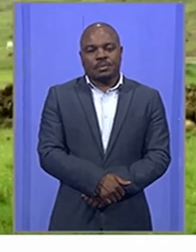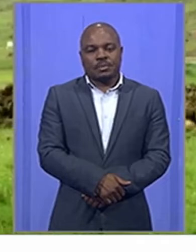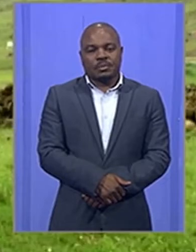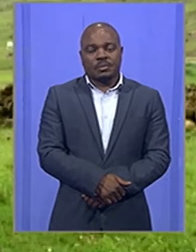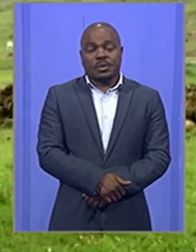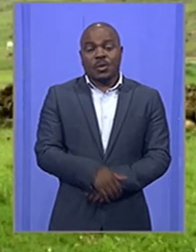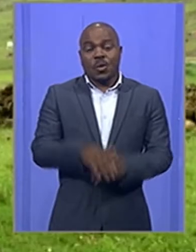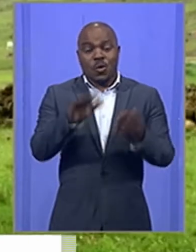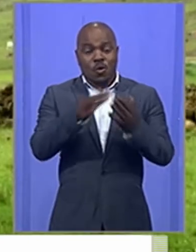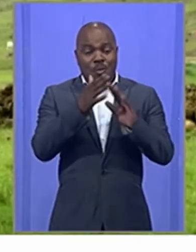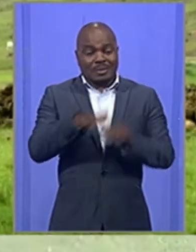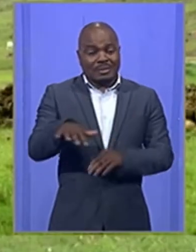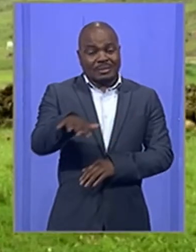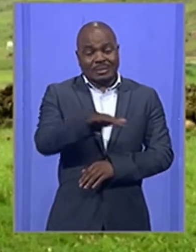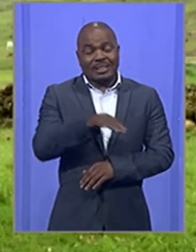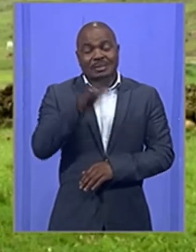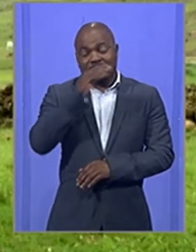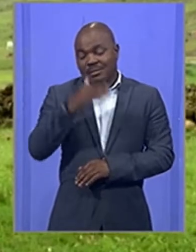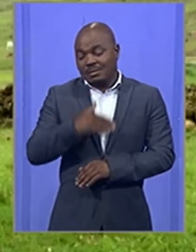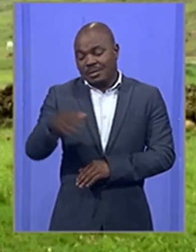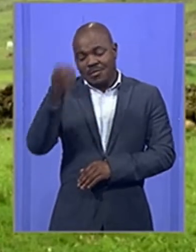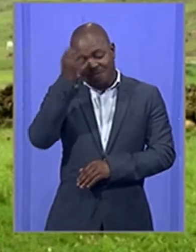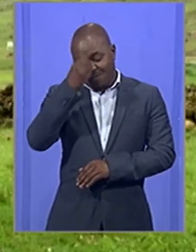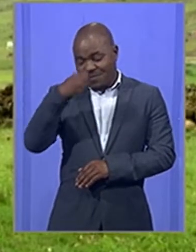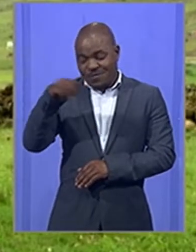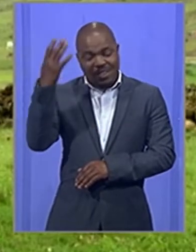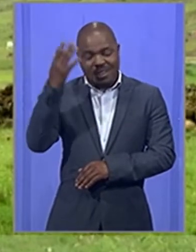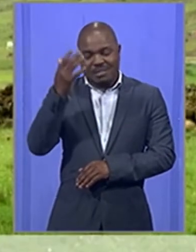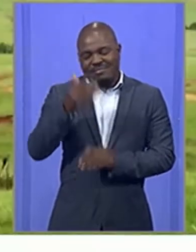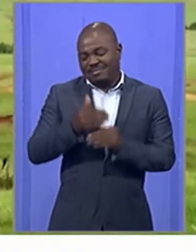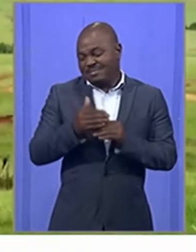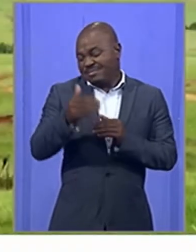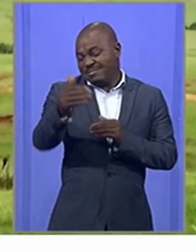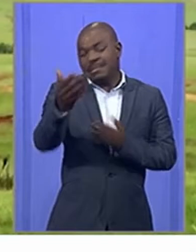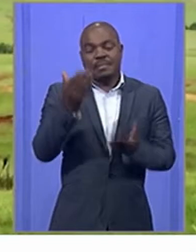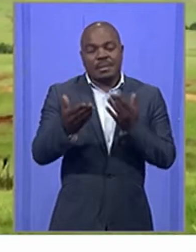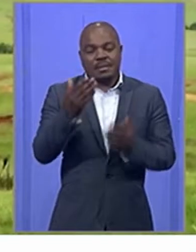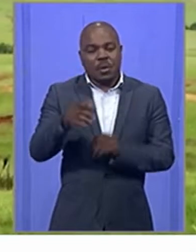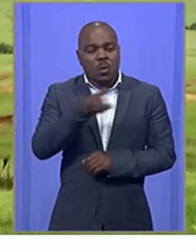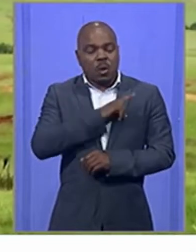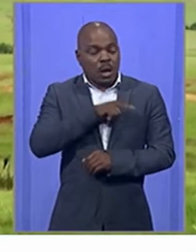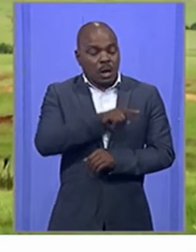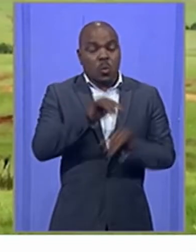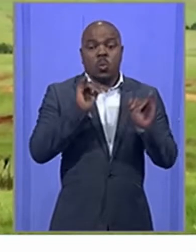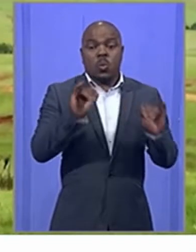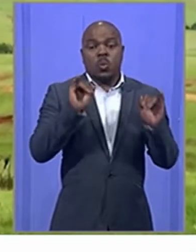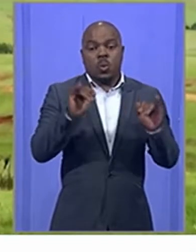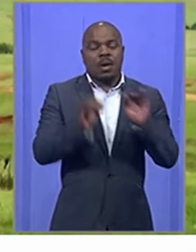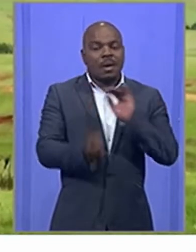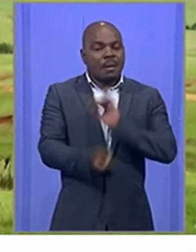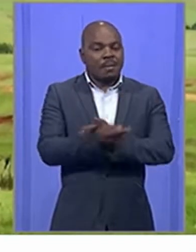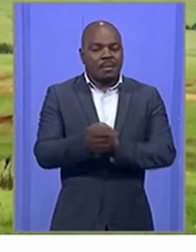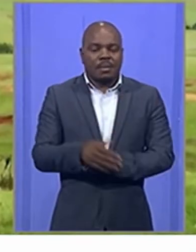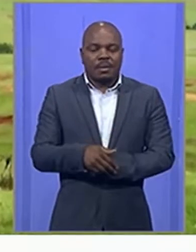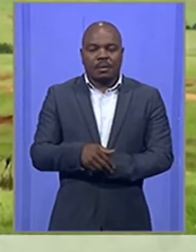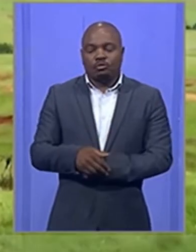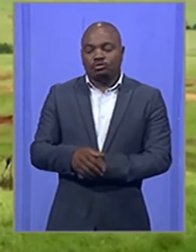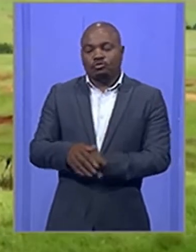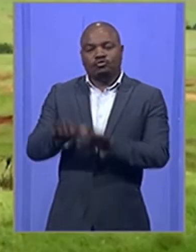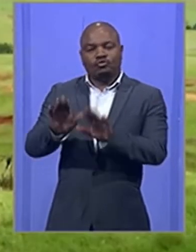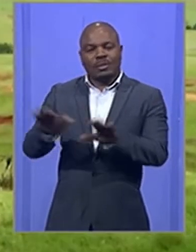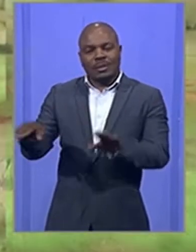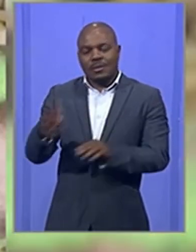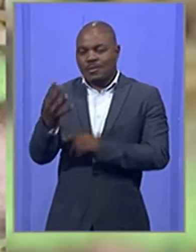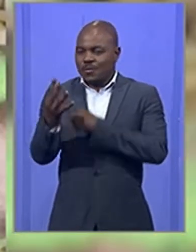go ya go tšea badudi ba motsana o sebaka se se telele go lebala ka tiragalo ya sehlogo ya go garosha matswalo batša sehlabelo polaong ye